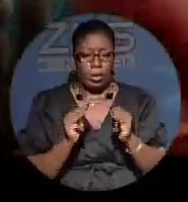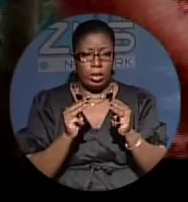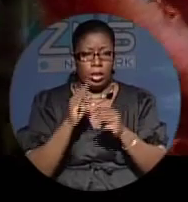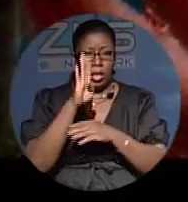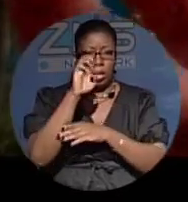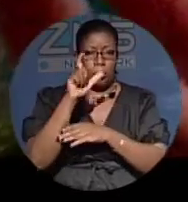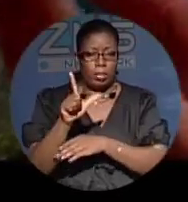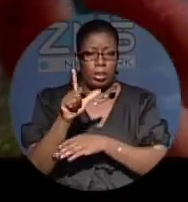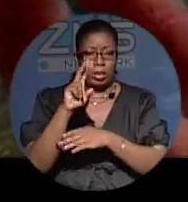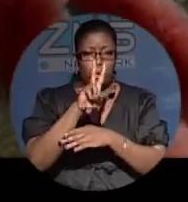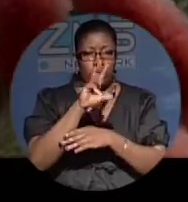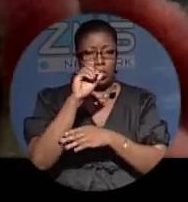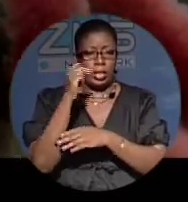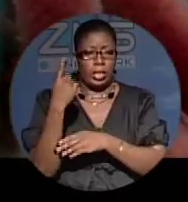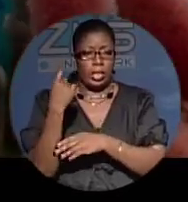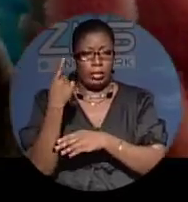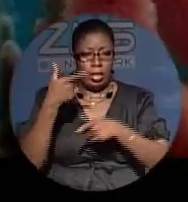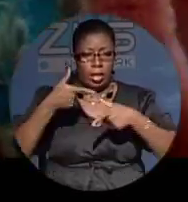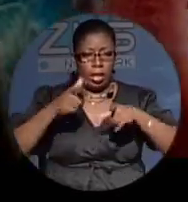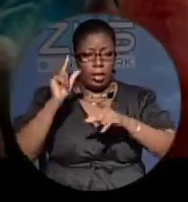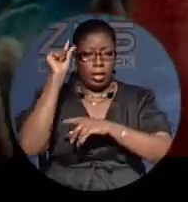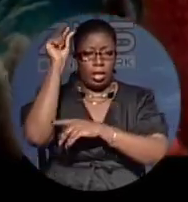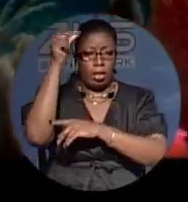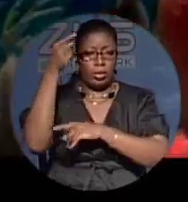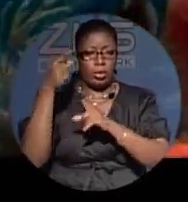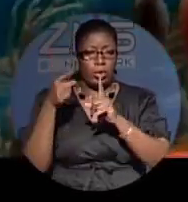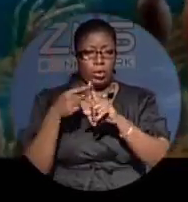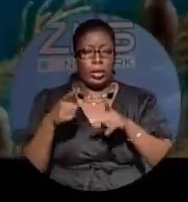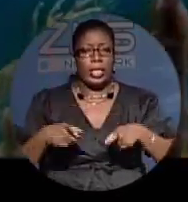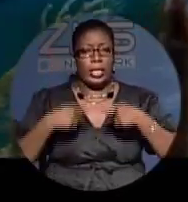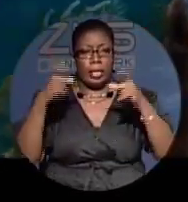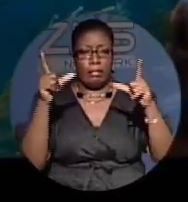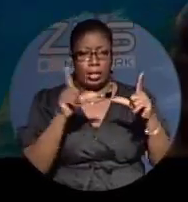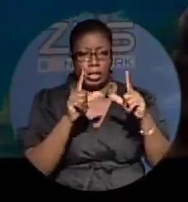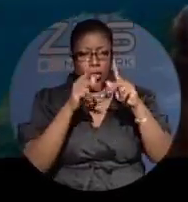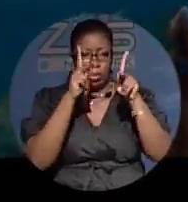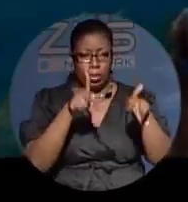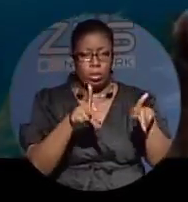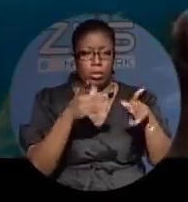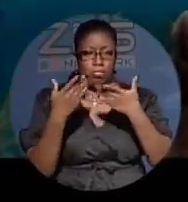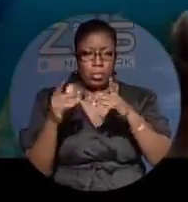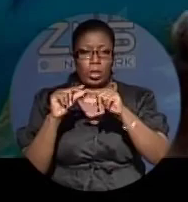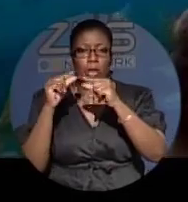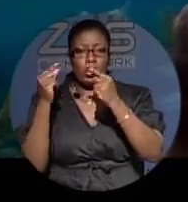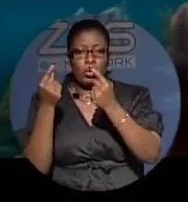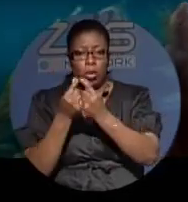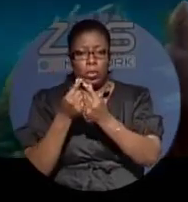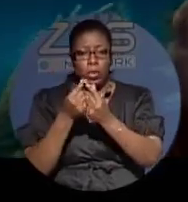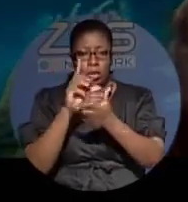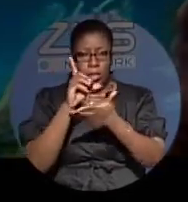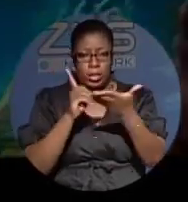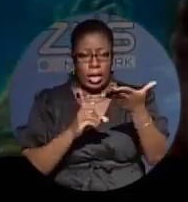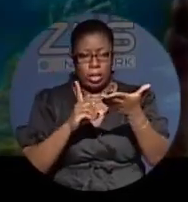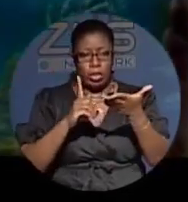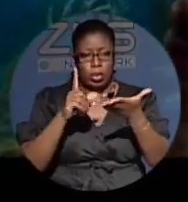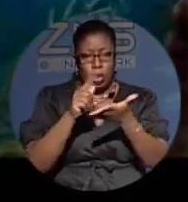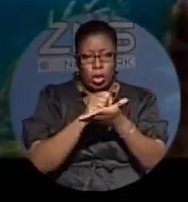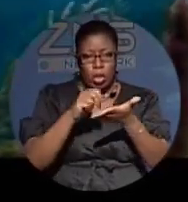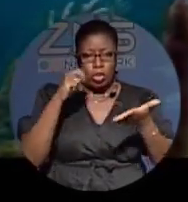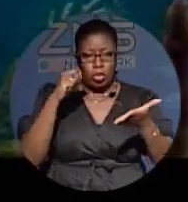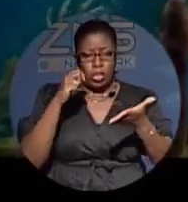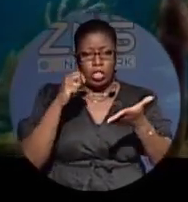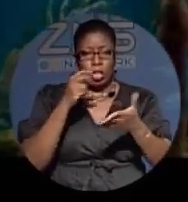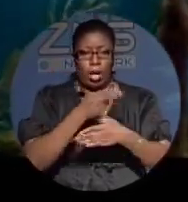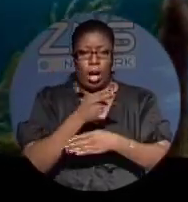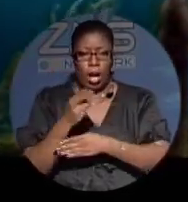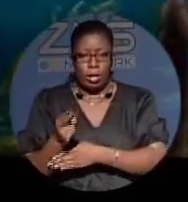Bill 2011 will now allow the government to issue licenses to individuals or groups who desire to treasure hunt or locate historical